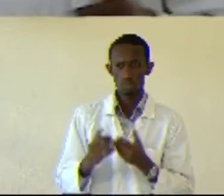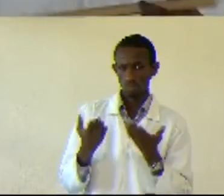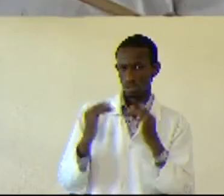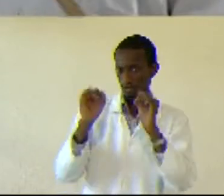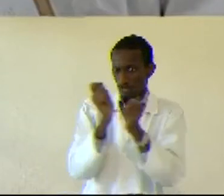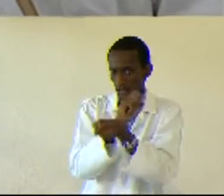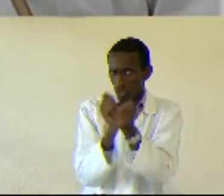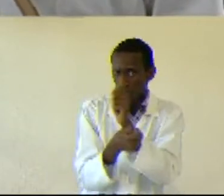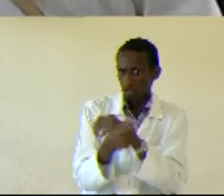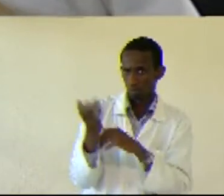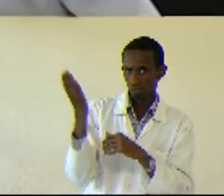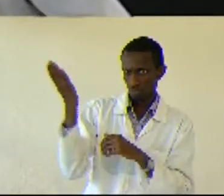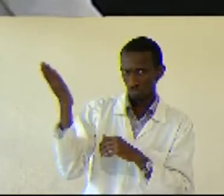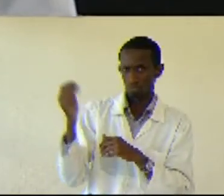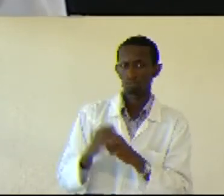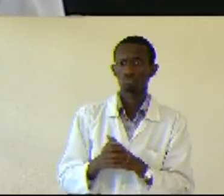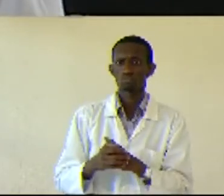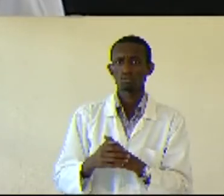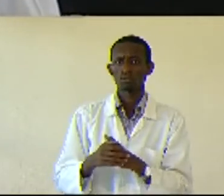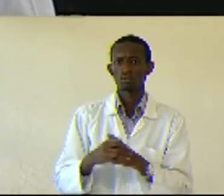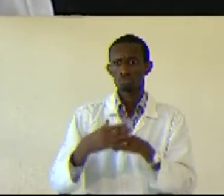change from this formula, I put